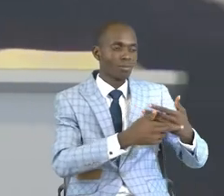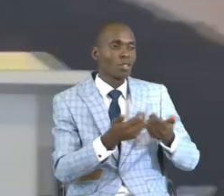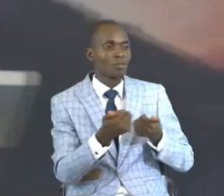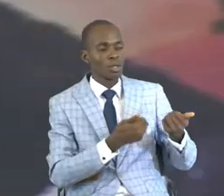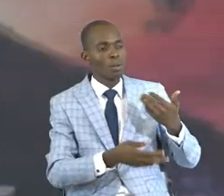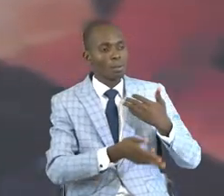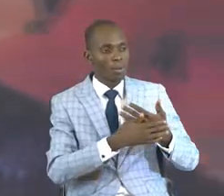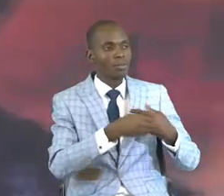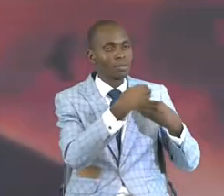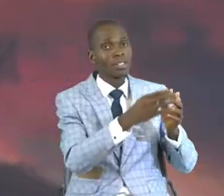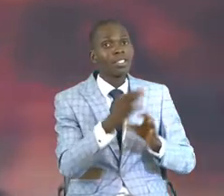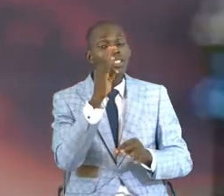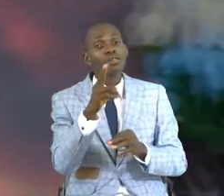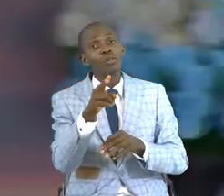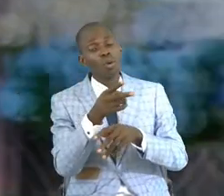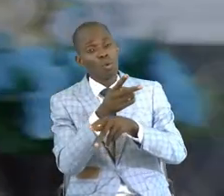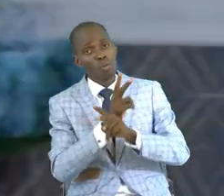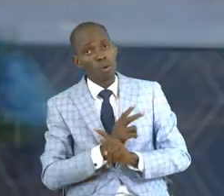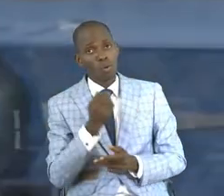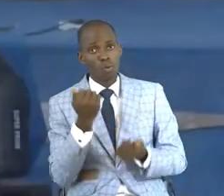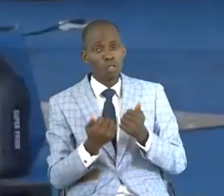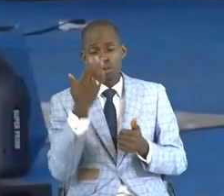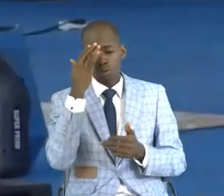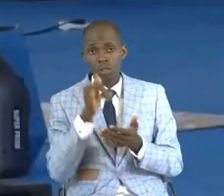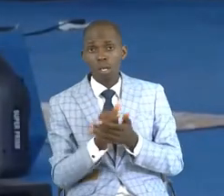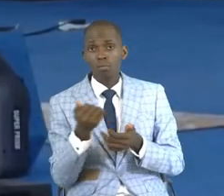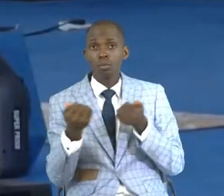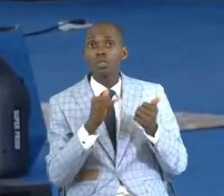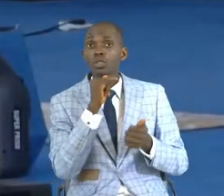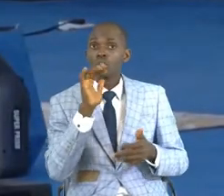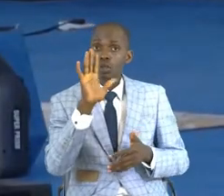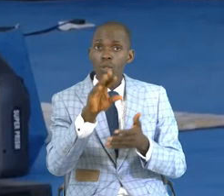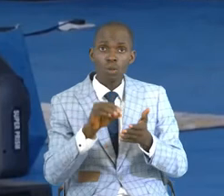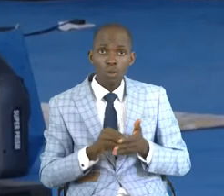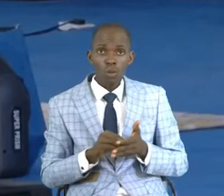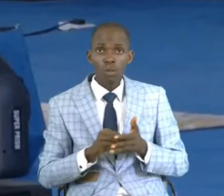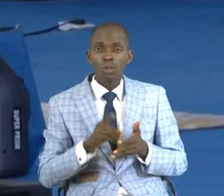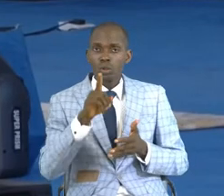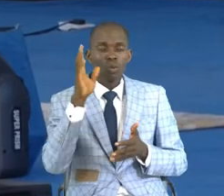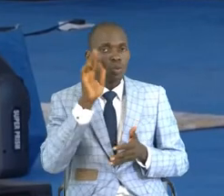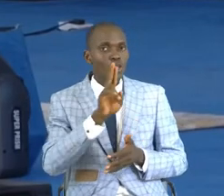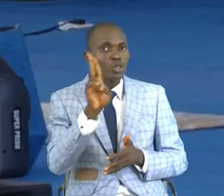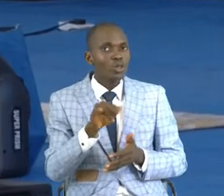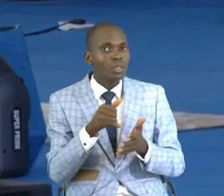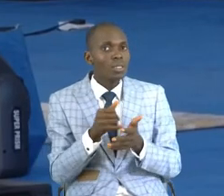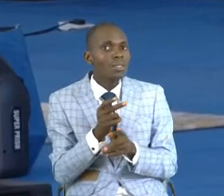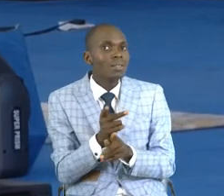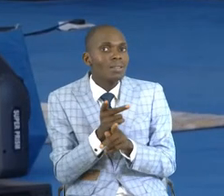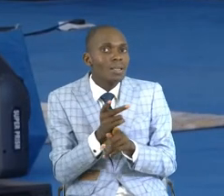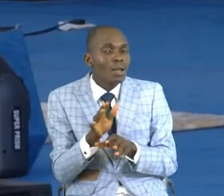to use, and you know it's not yours, you know you use it carefully, how the